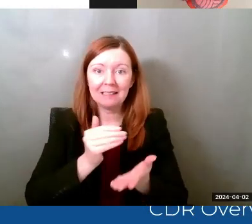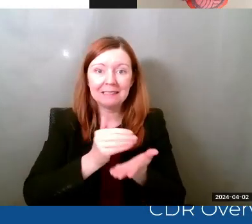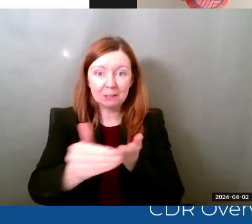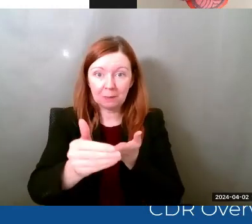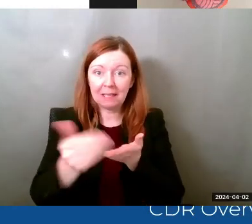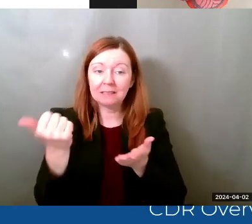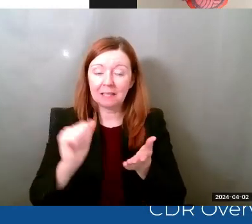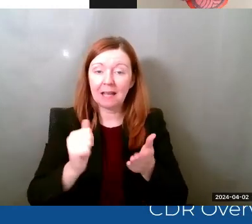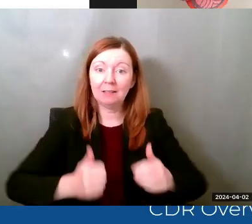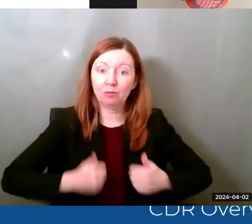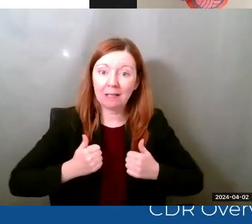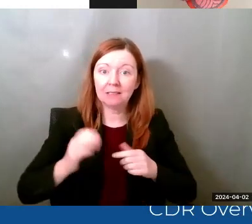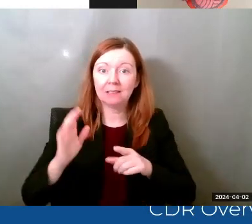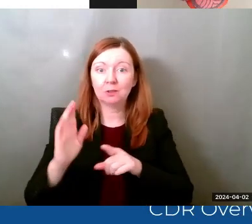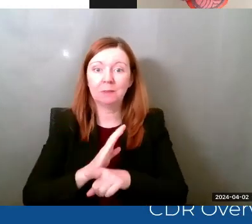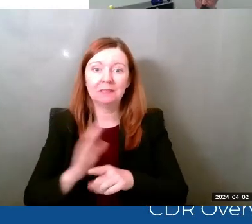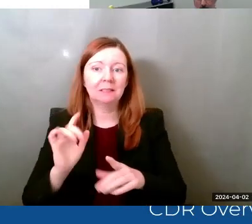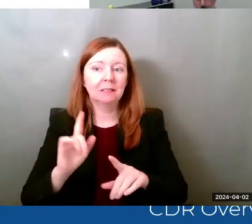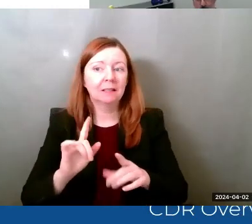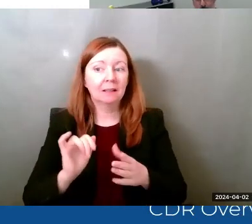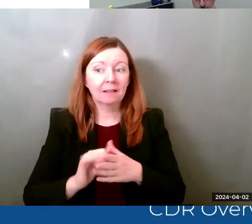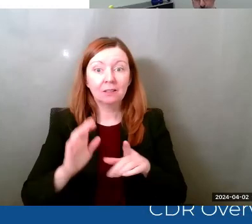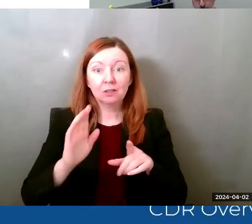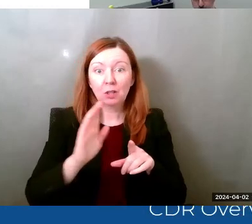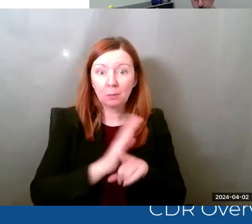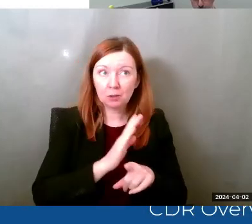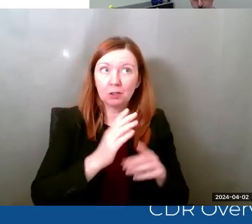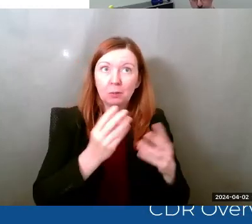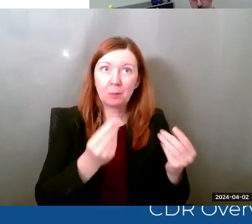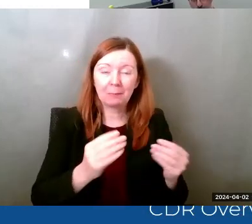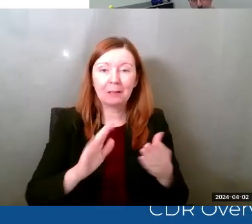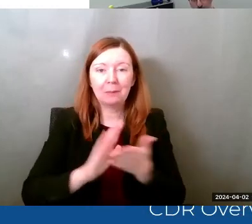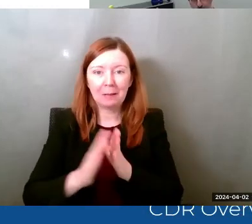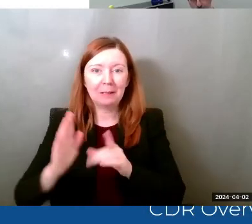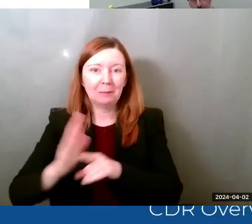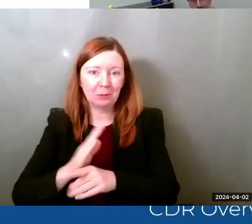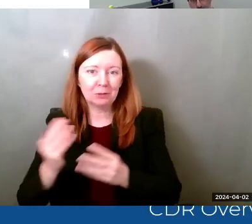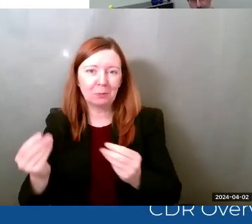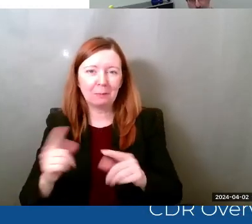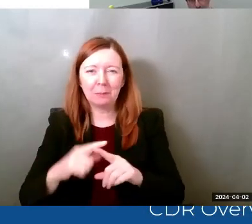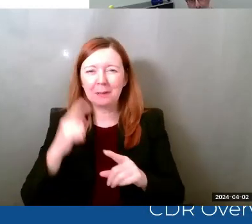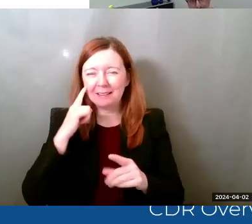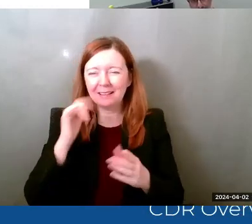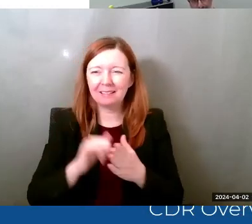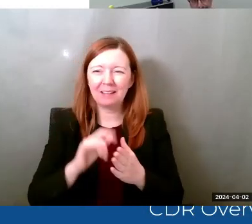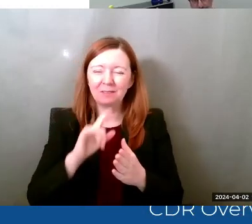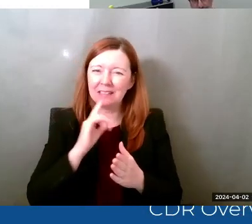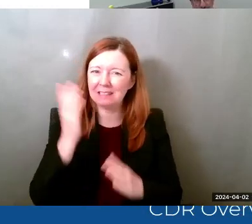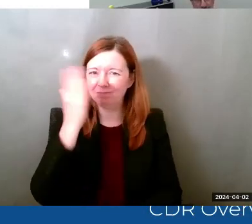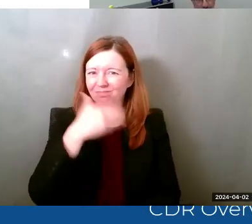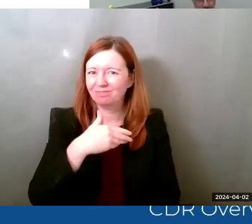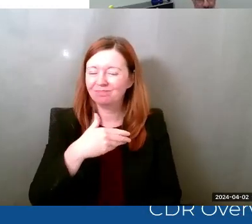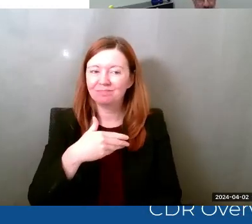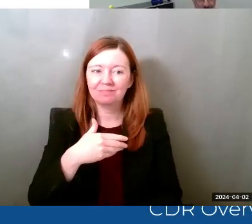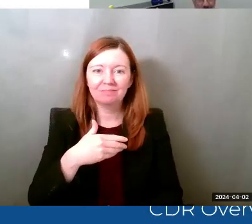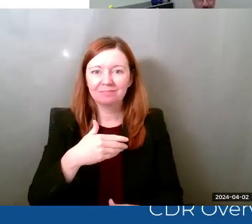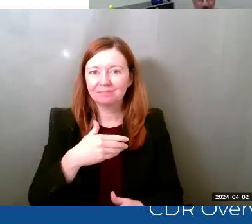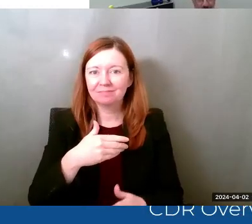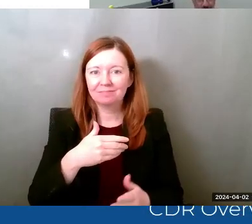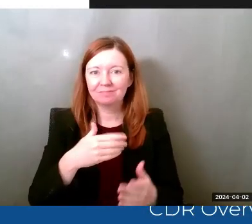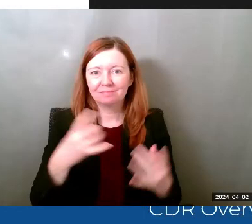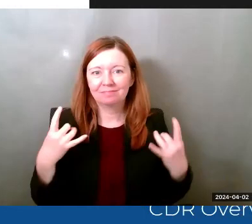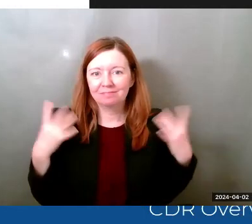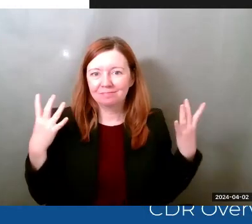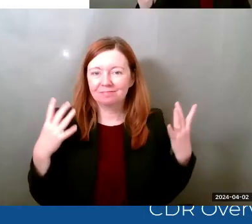residences, that it's just a commercial property becoming a commercial property, but I think this sort of sidesteps the concern. There was a recent